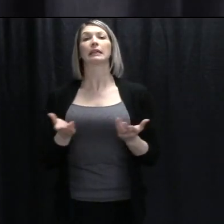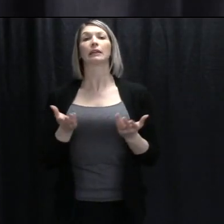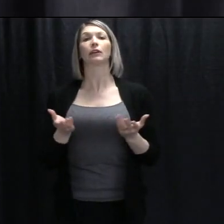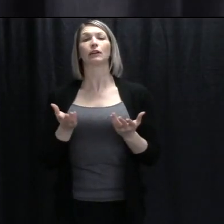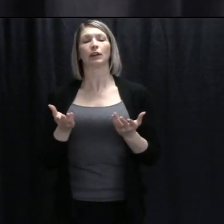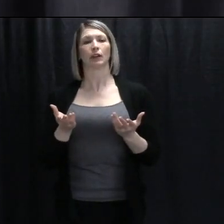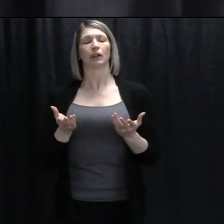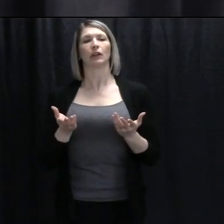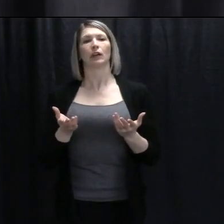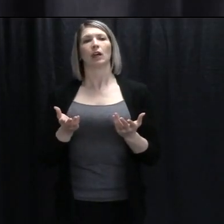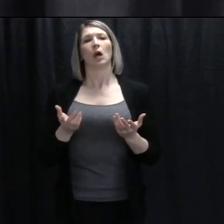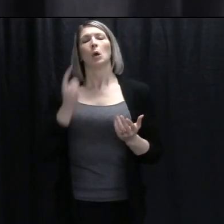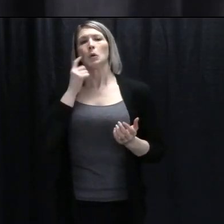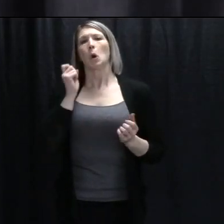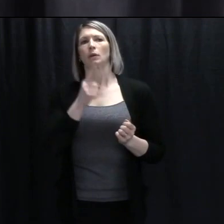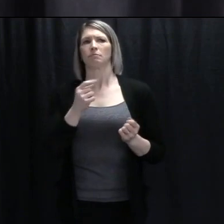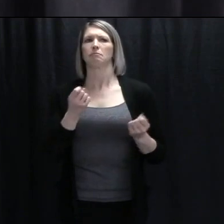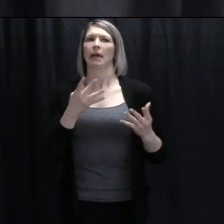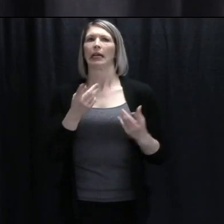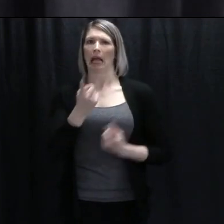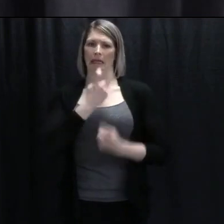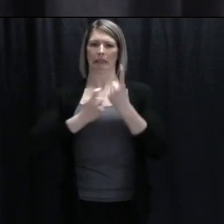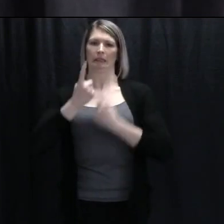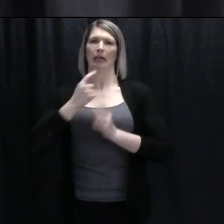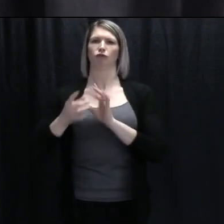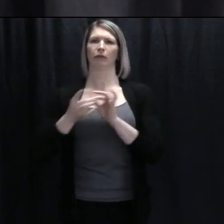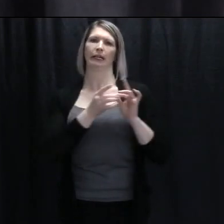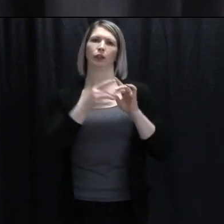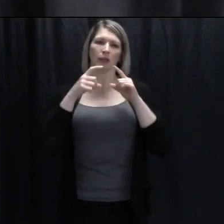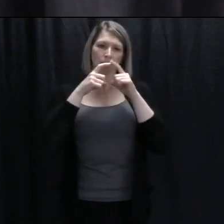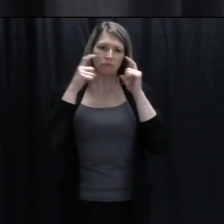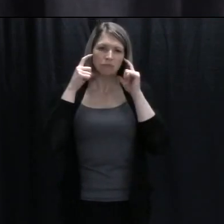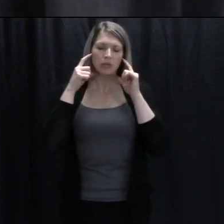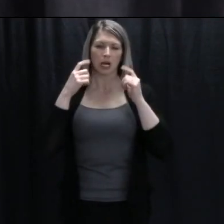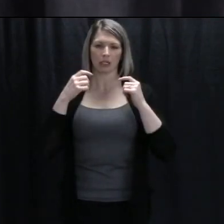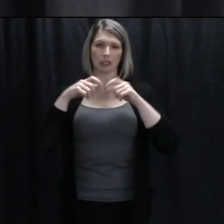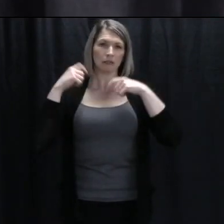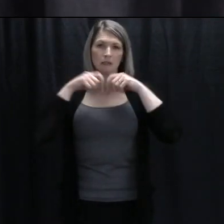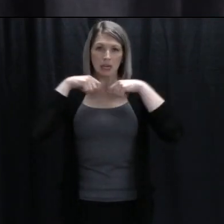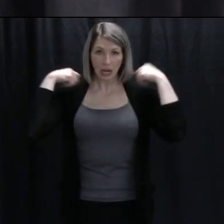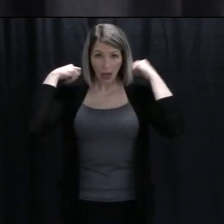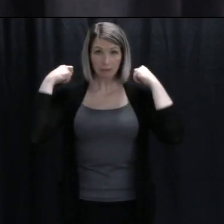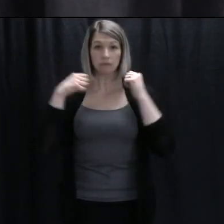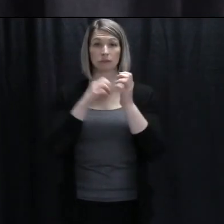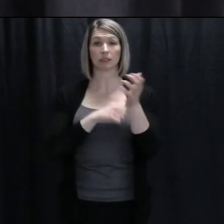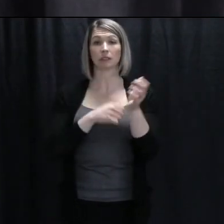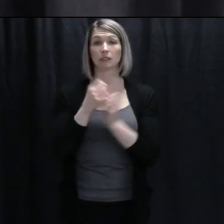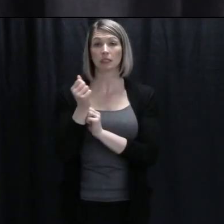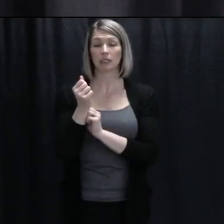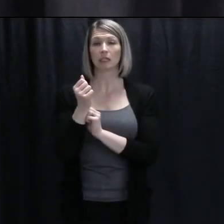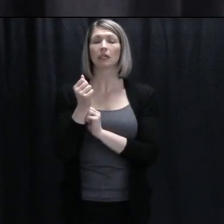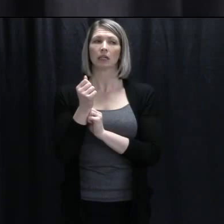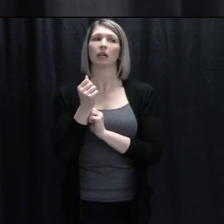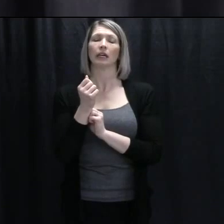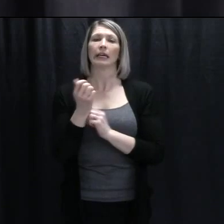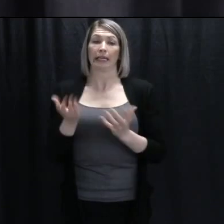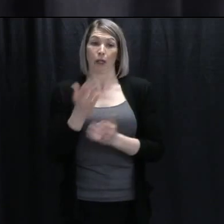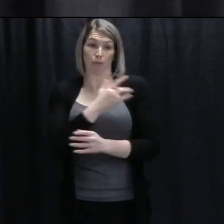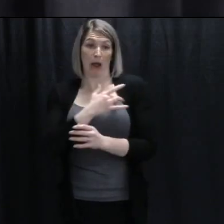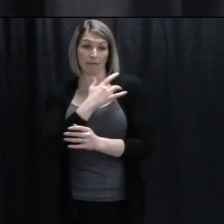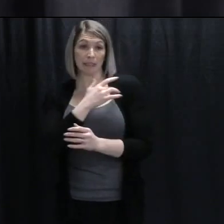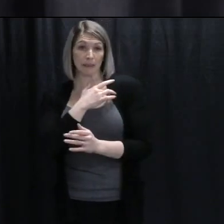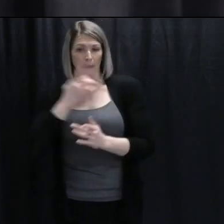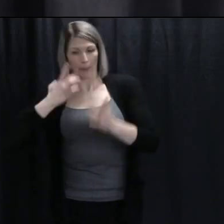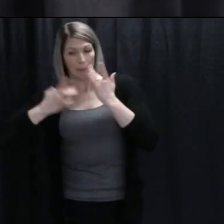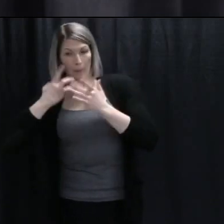protective equipment, PPE, and I've referenced this before. We are engaging provincially, nationally, and